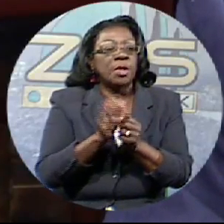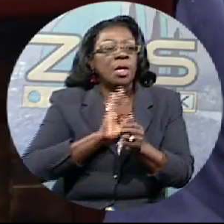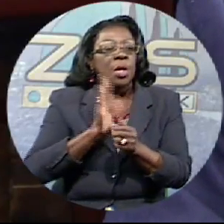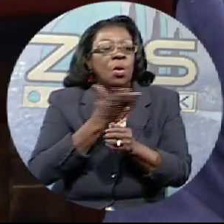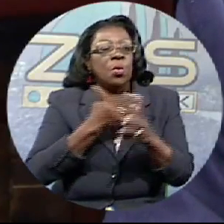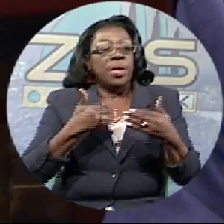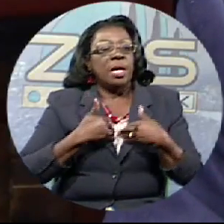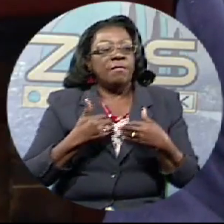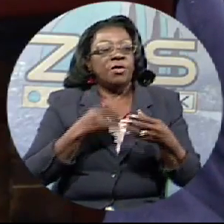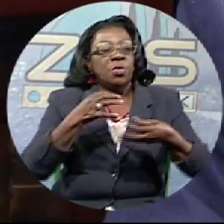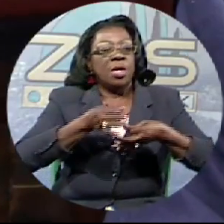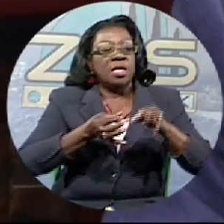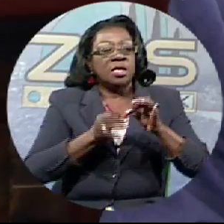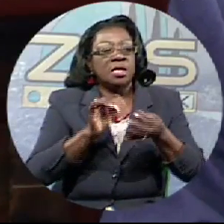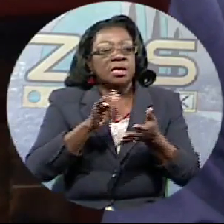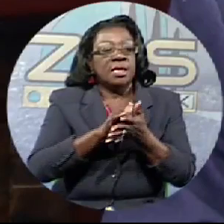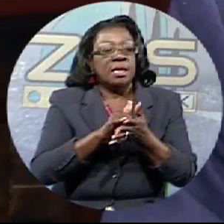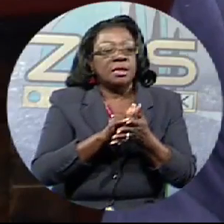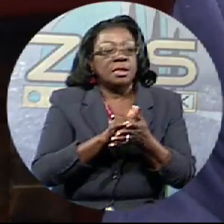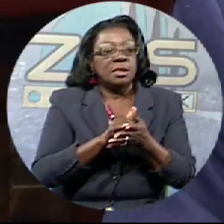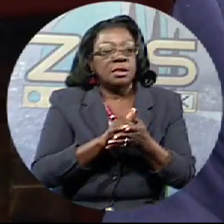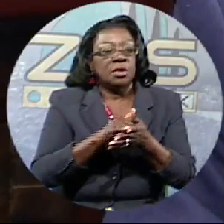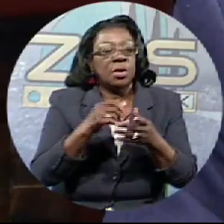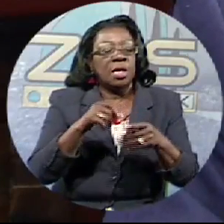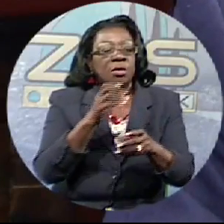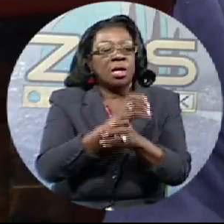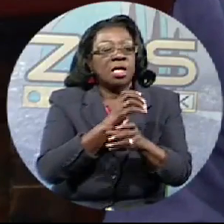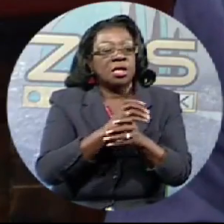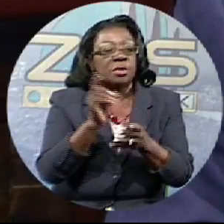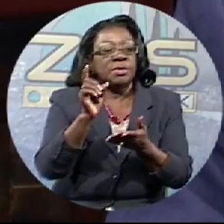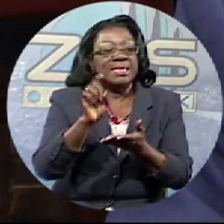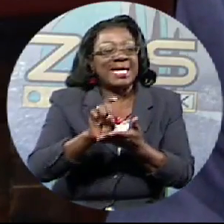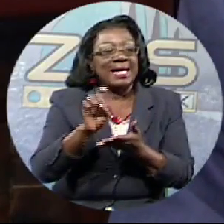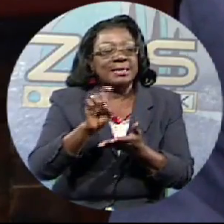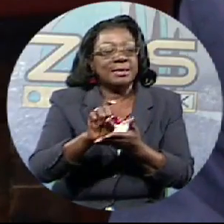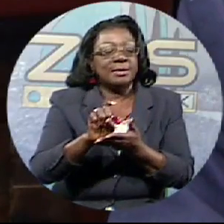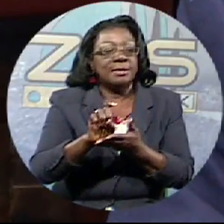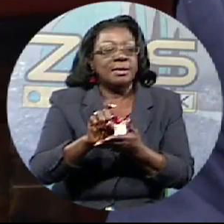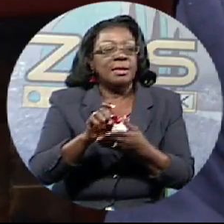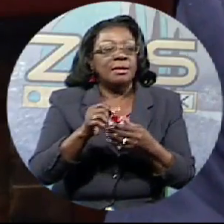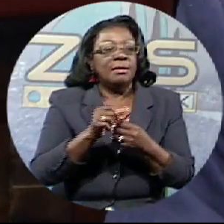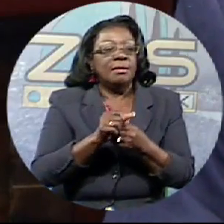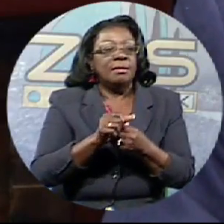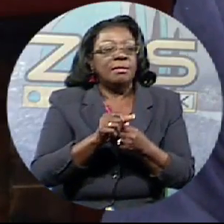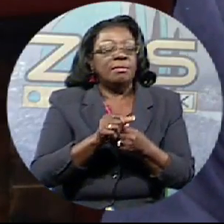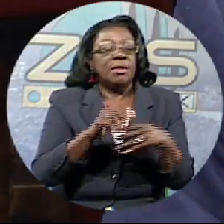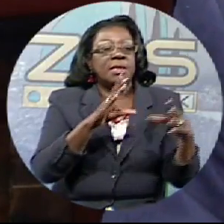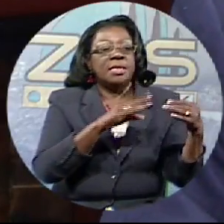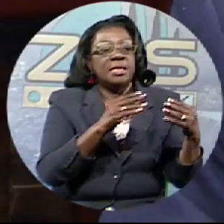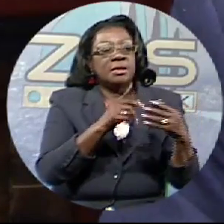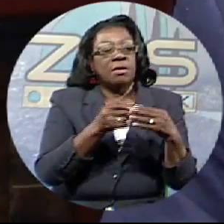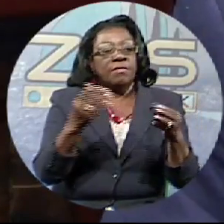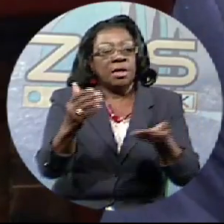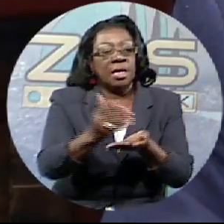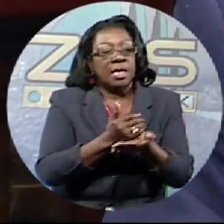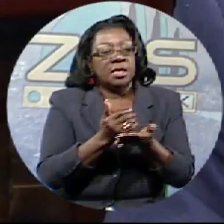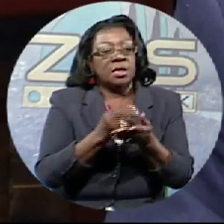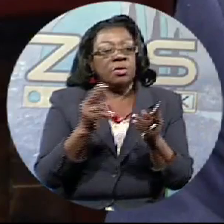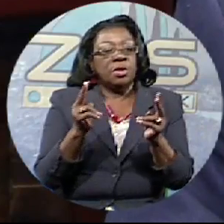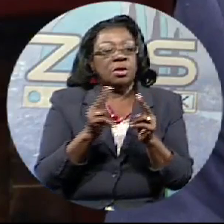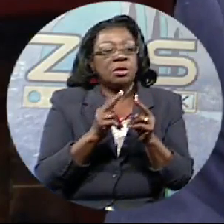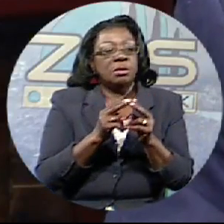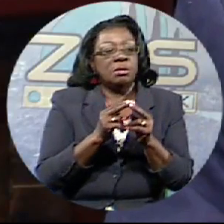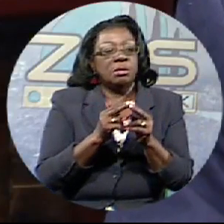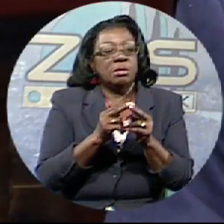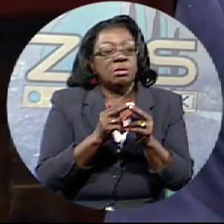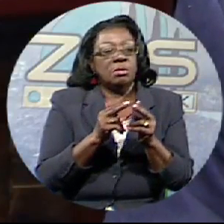to adjust that number to reflect some of the customs duties that we reduced. But early days, in terms of the collection, we're very, very encouraged that we will